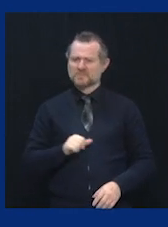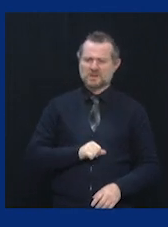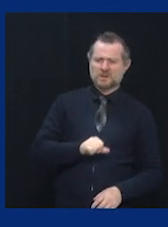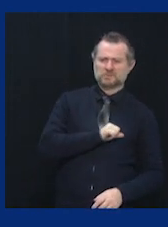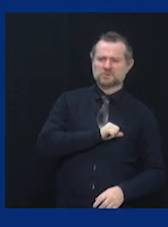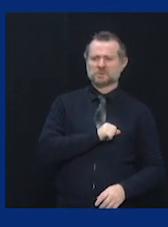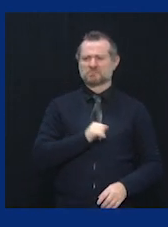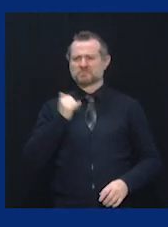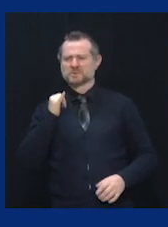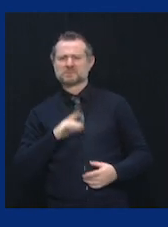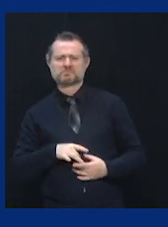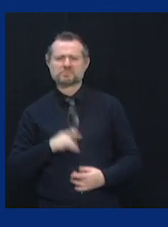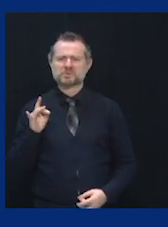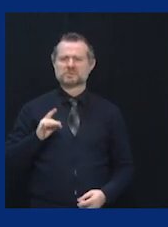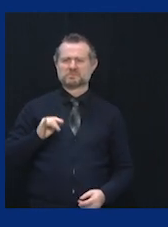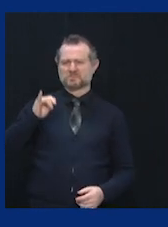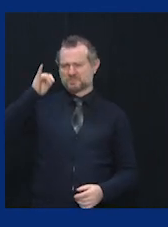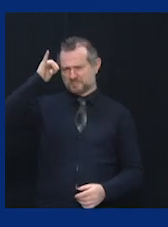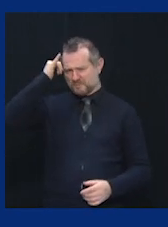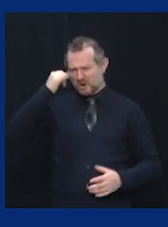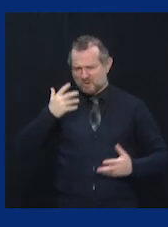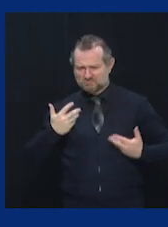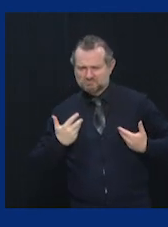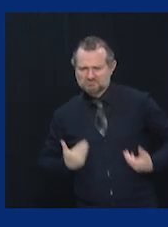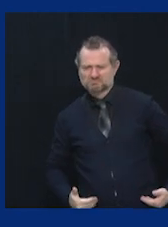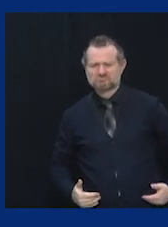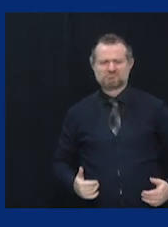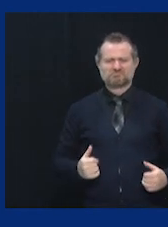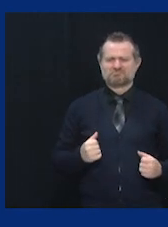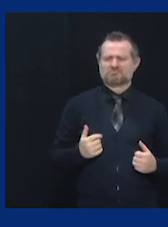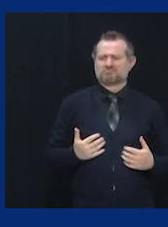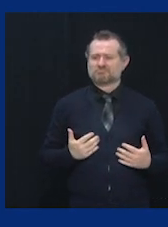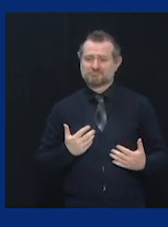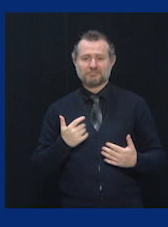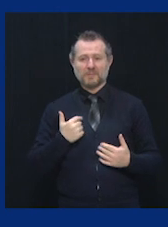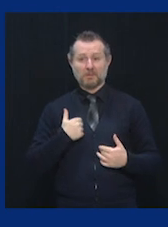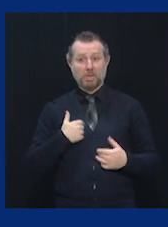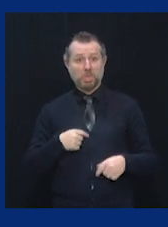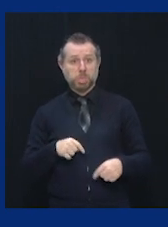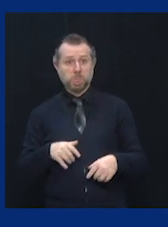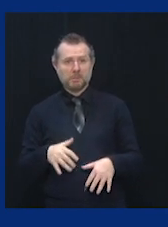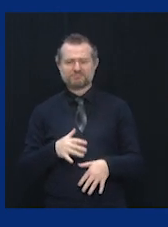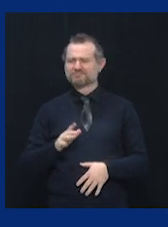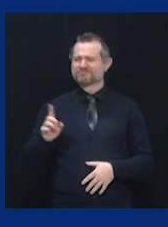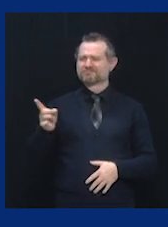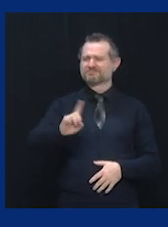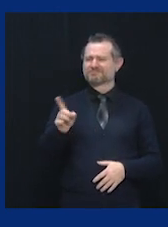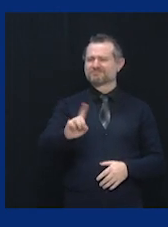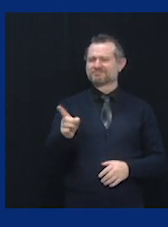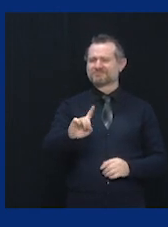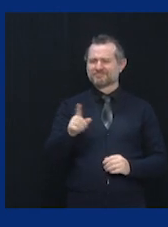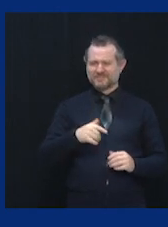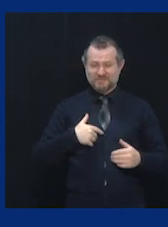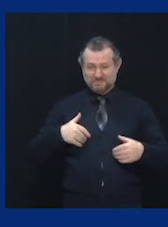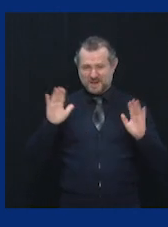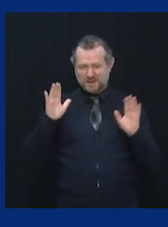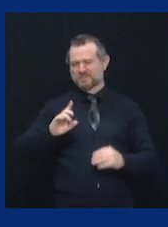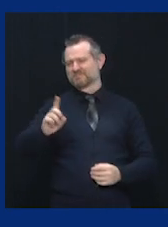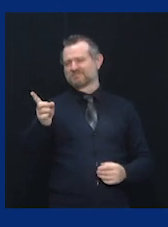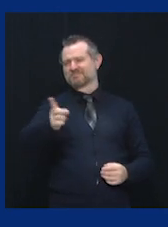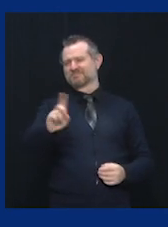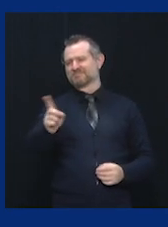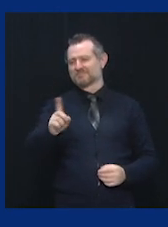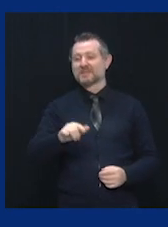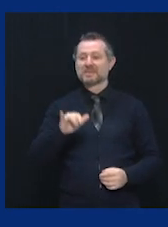Buffalo constitution. You know, they're not going to back down. They're not going to give up. And that's the essential quality in